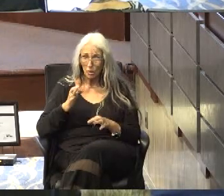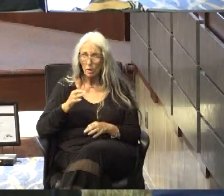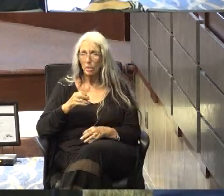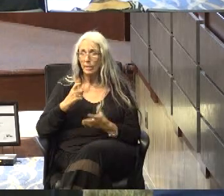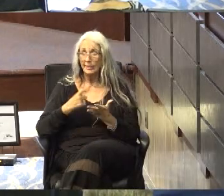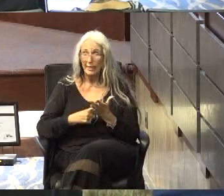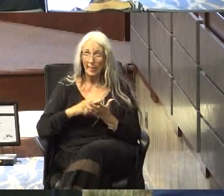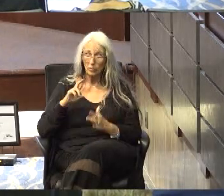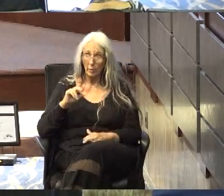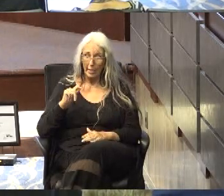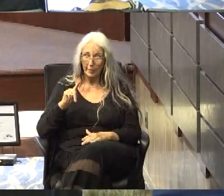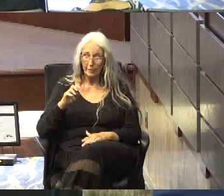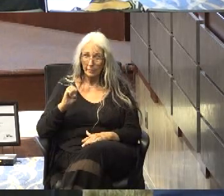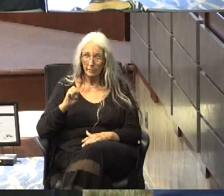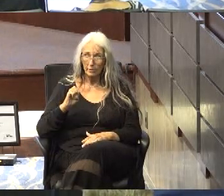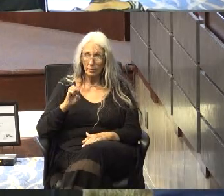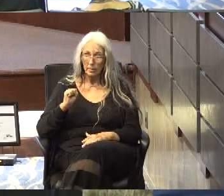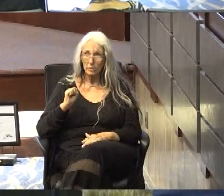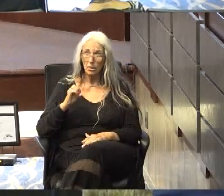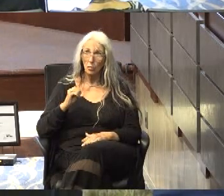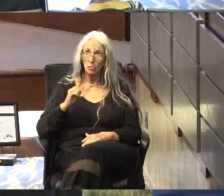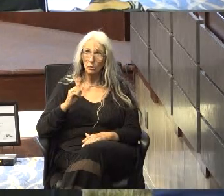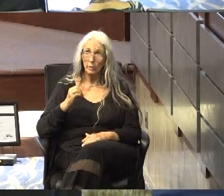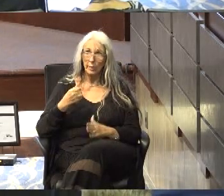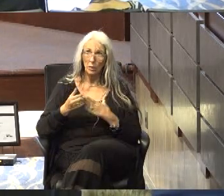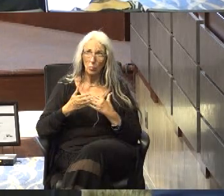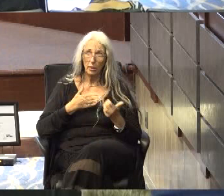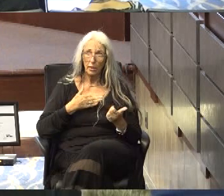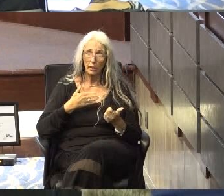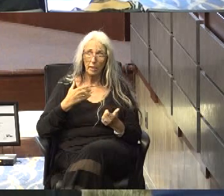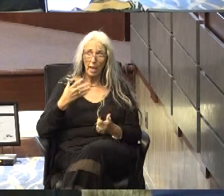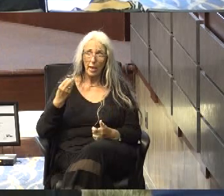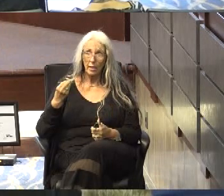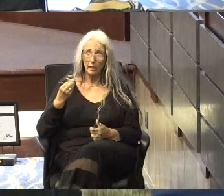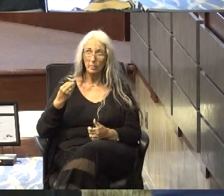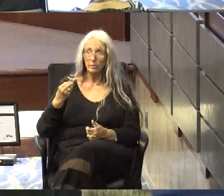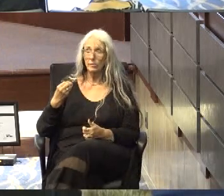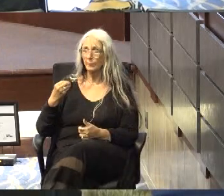tax rate, not the value, but anyway.